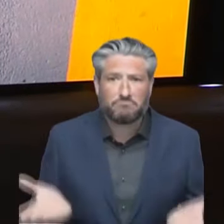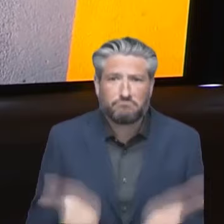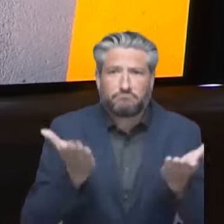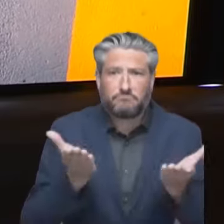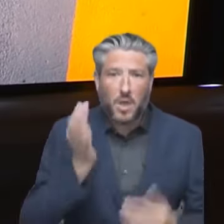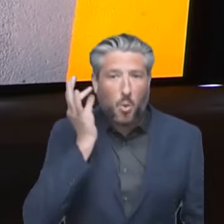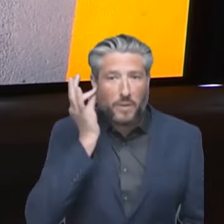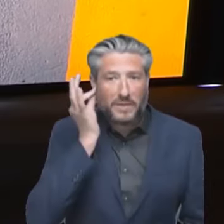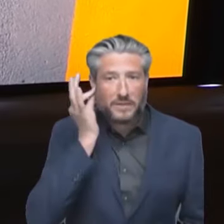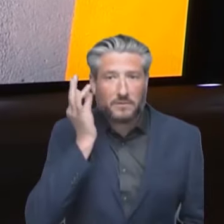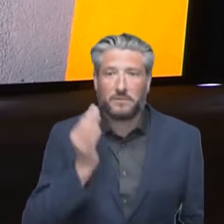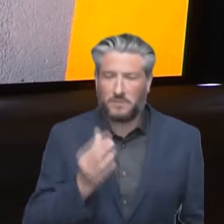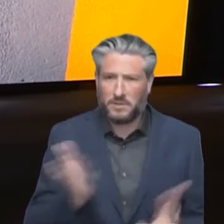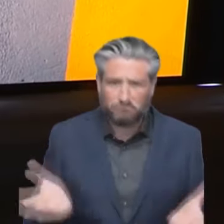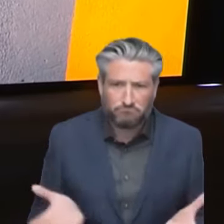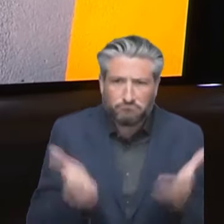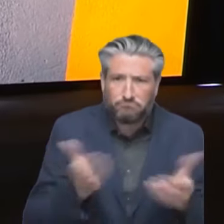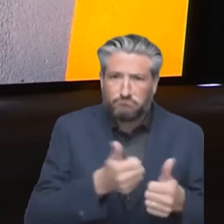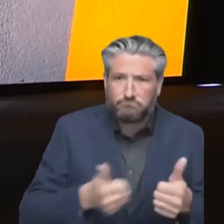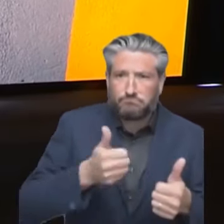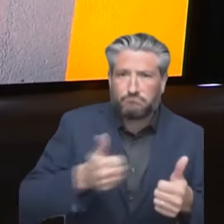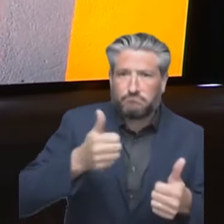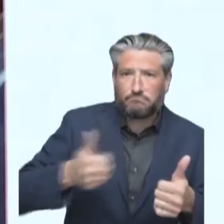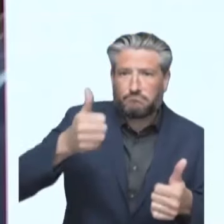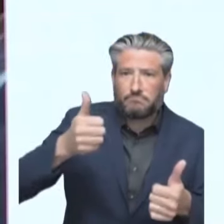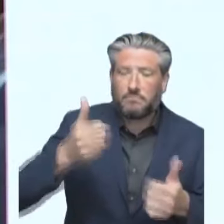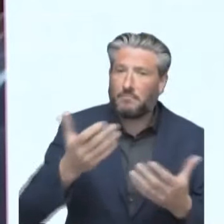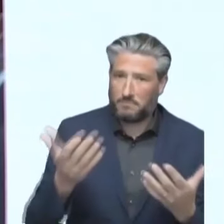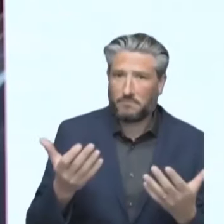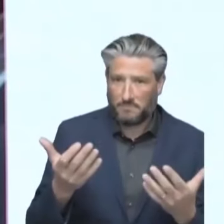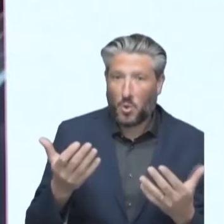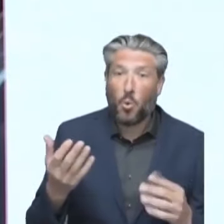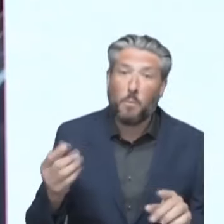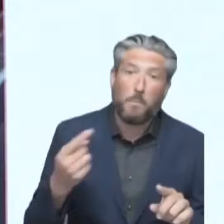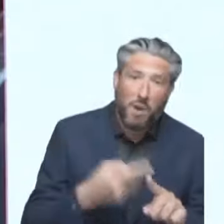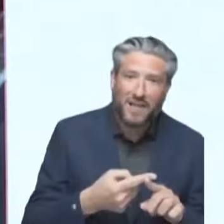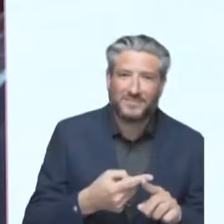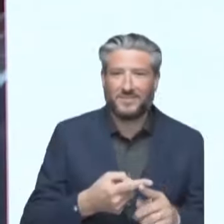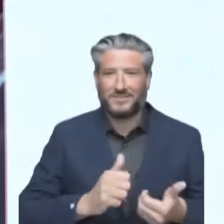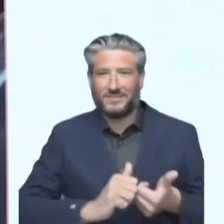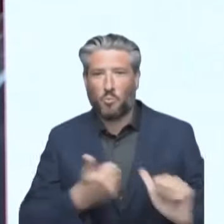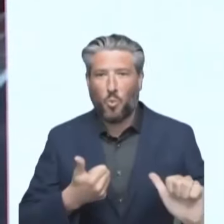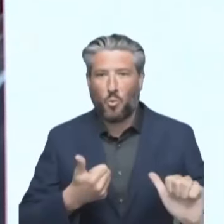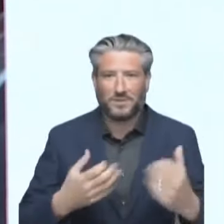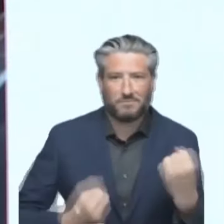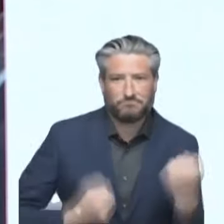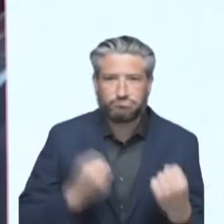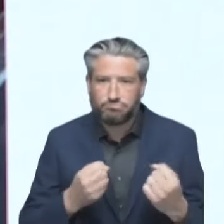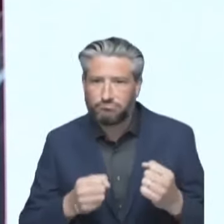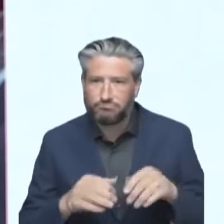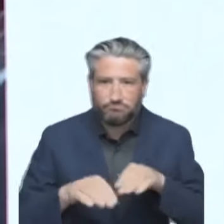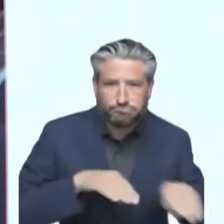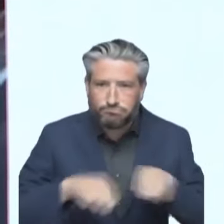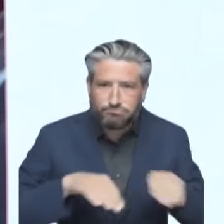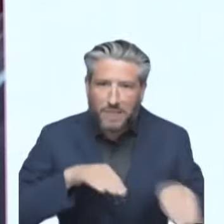elite and demanding métiers of automotive sport. Then lastly, Mobilize will use innovation, the tech